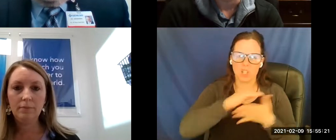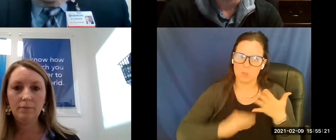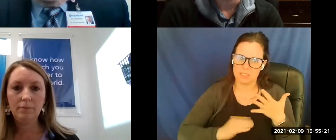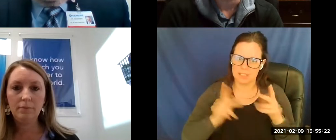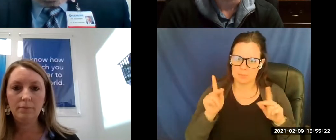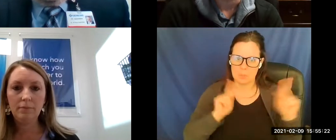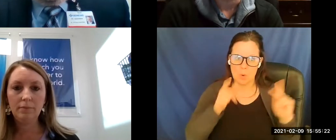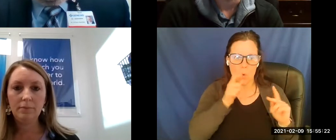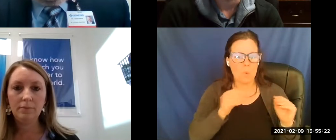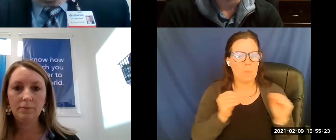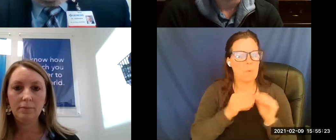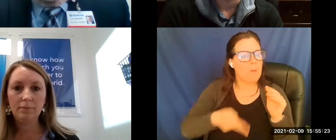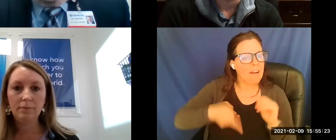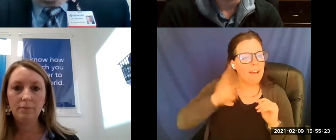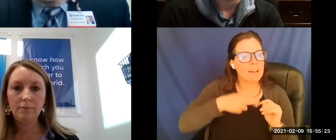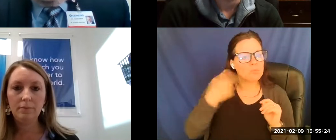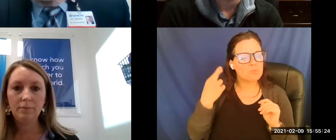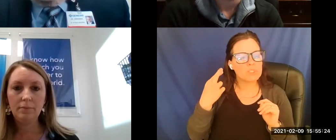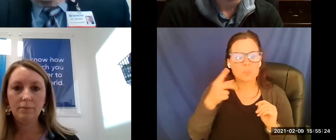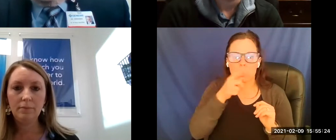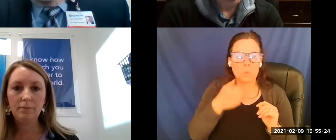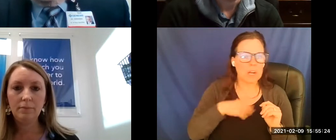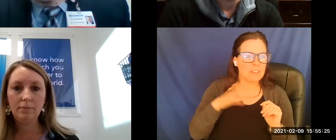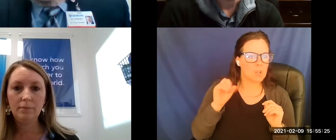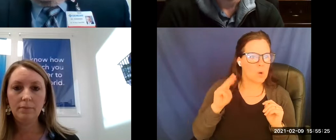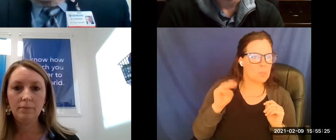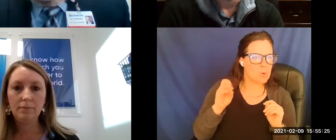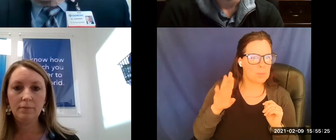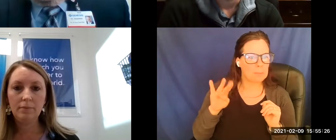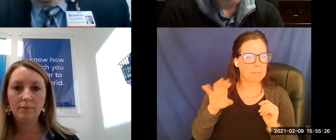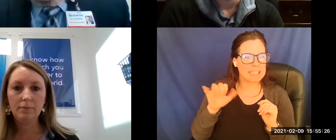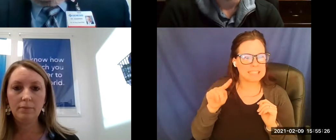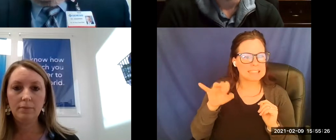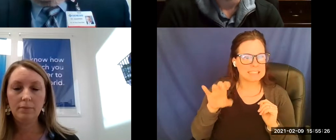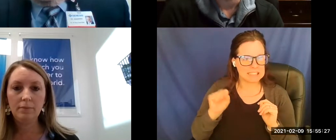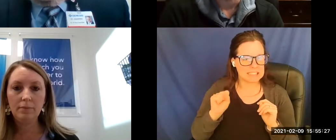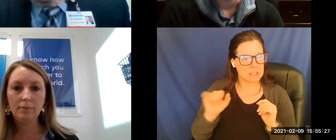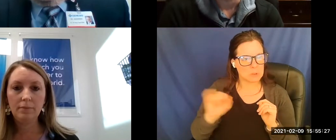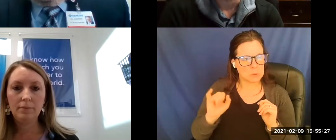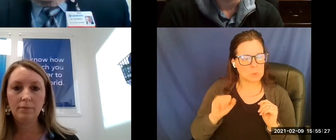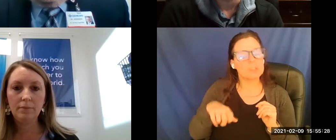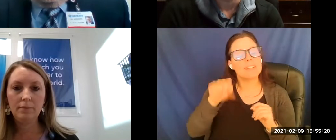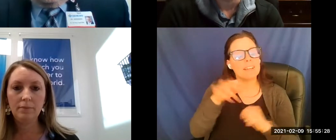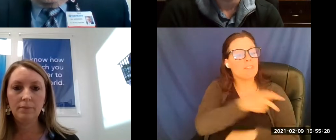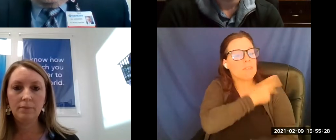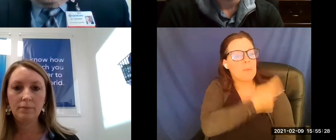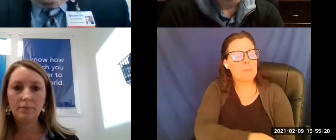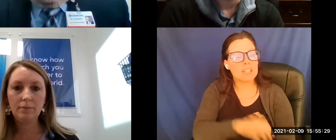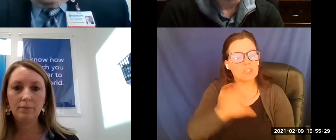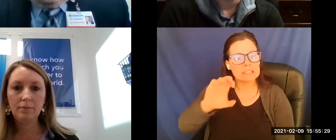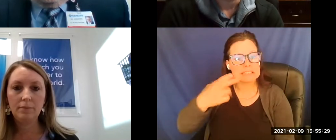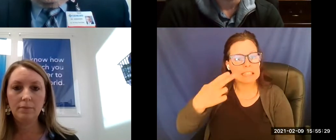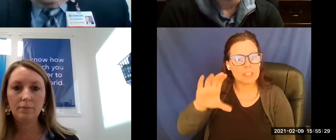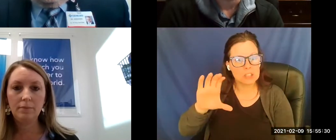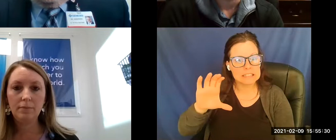of higher risk with multiple comorbidities as well. If a patient of CHC